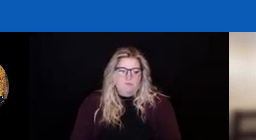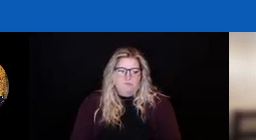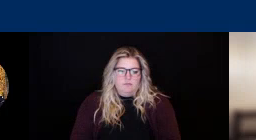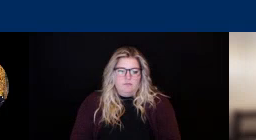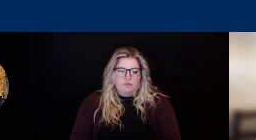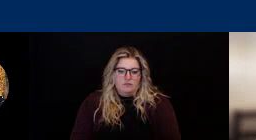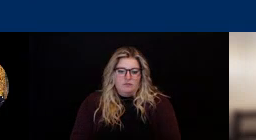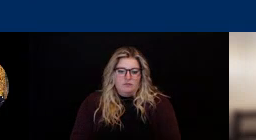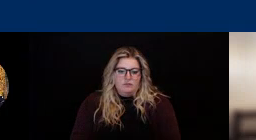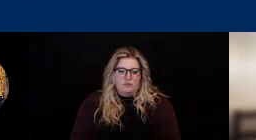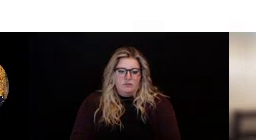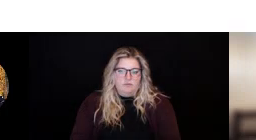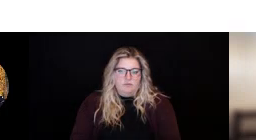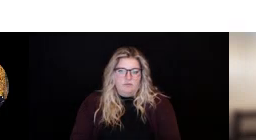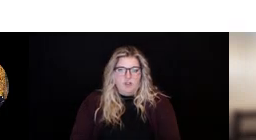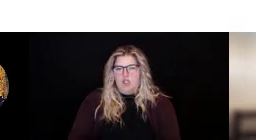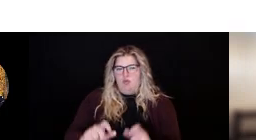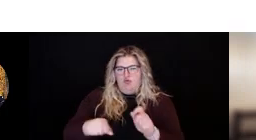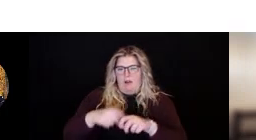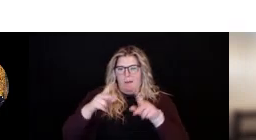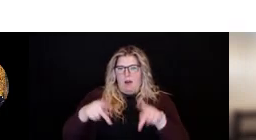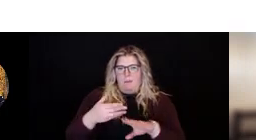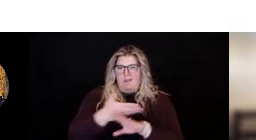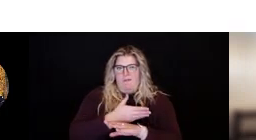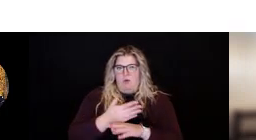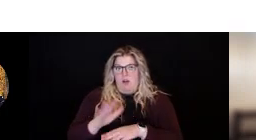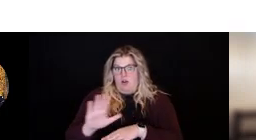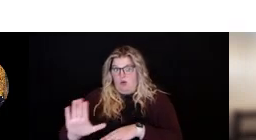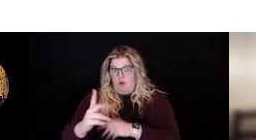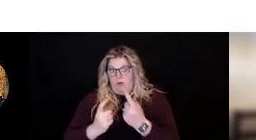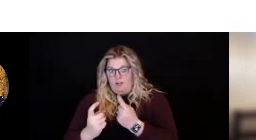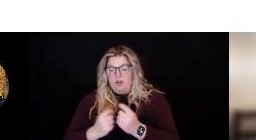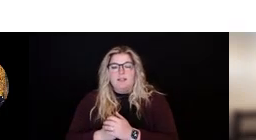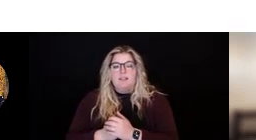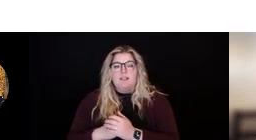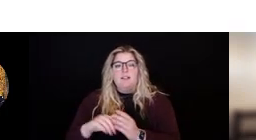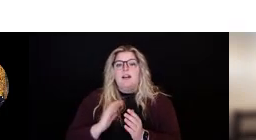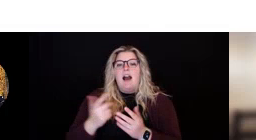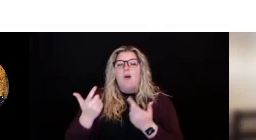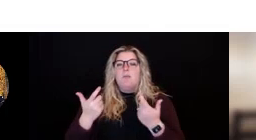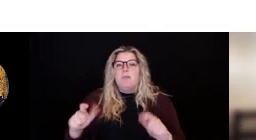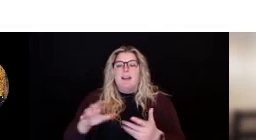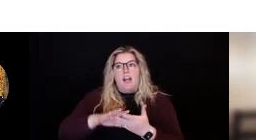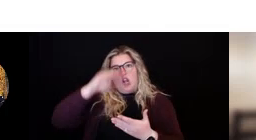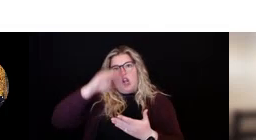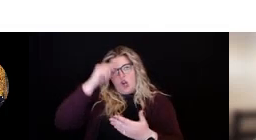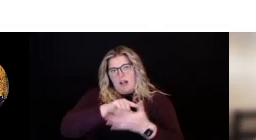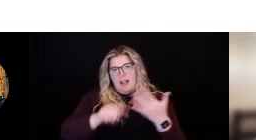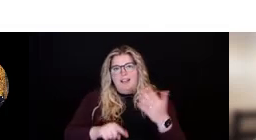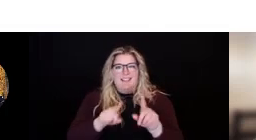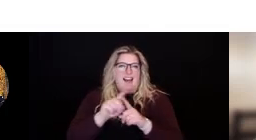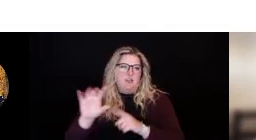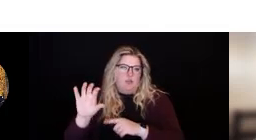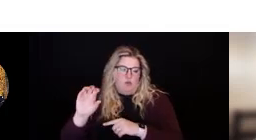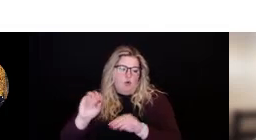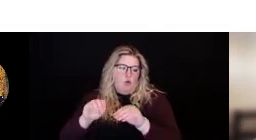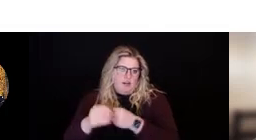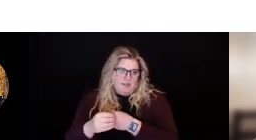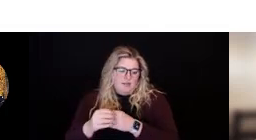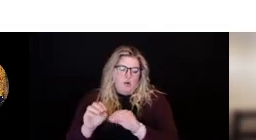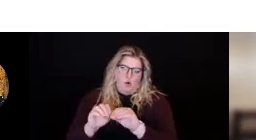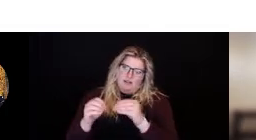So just to wrap this up before we open up for questions, our big takeaways as an organization, having gone through this